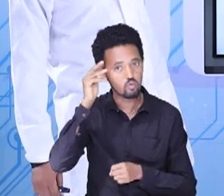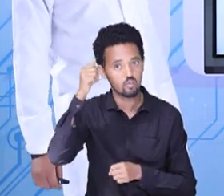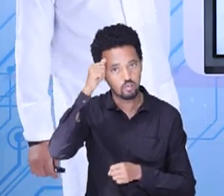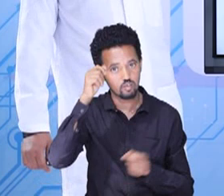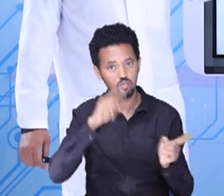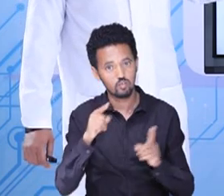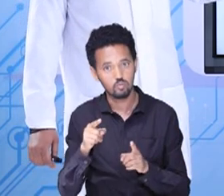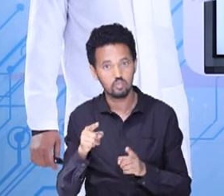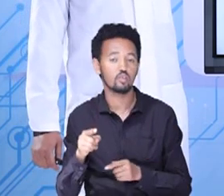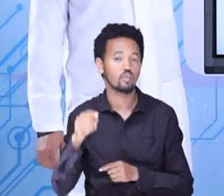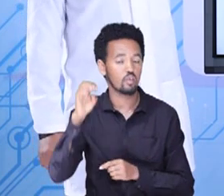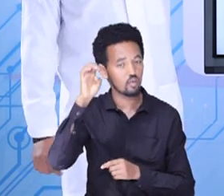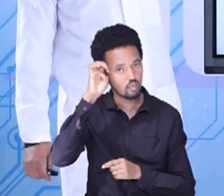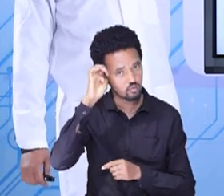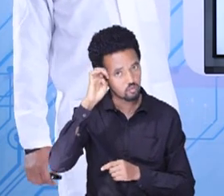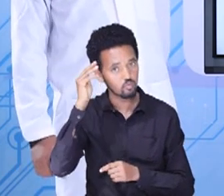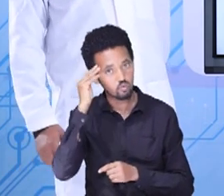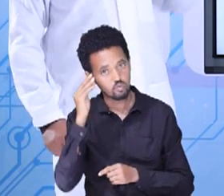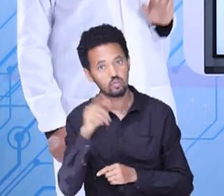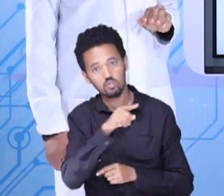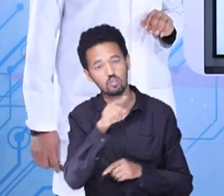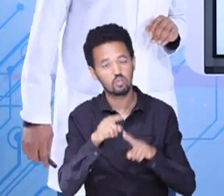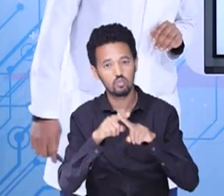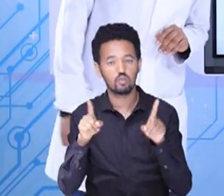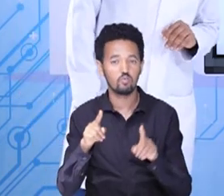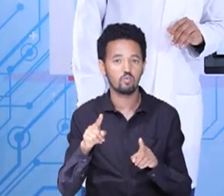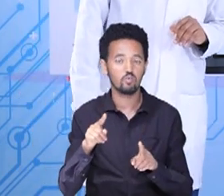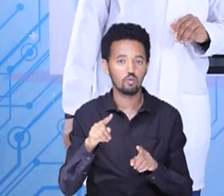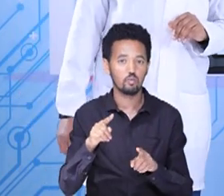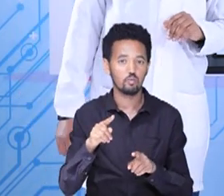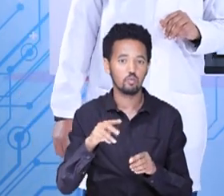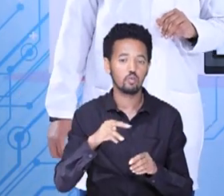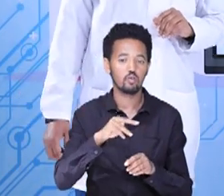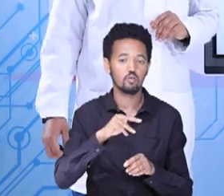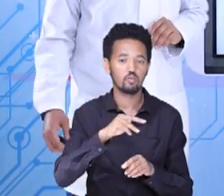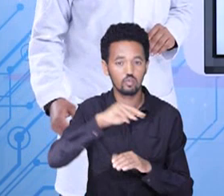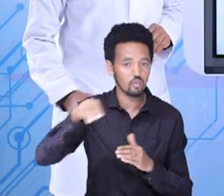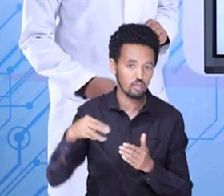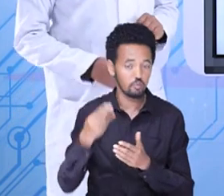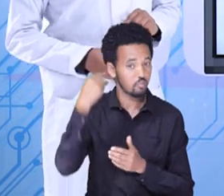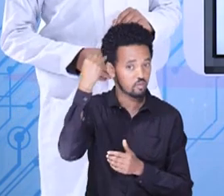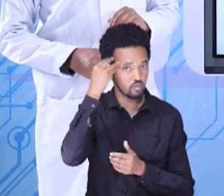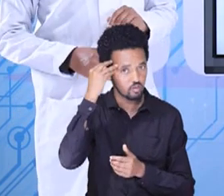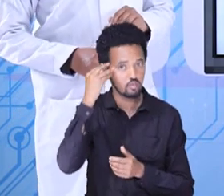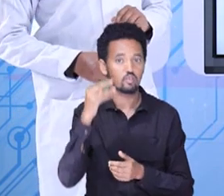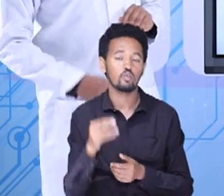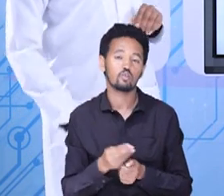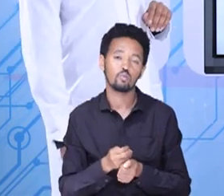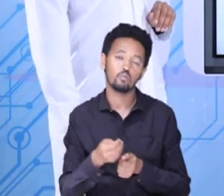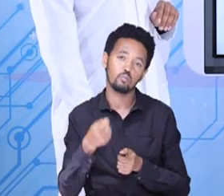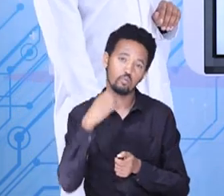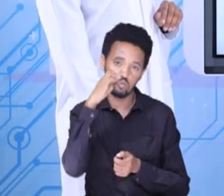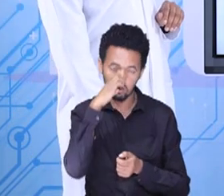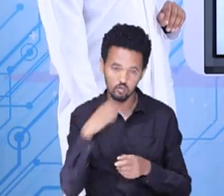The third one, Ndalkacho Makonnen. There are different prime ministers. Those lead our country, Ethiopia, during the reign